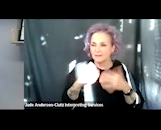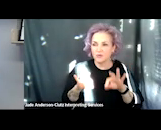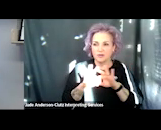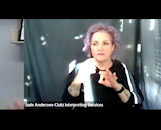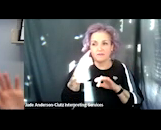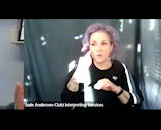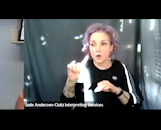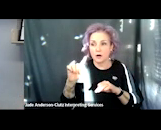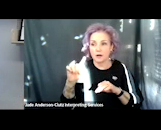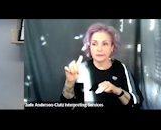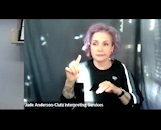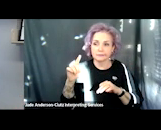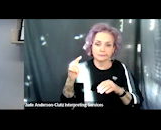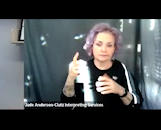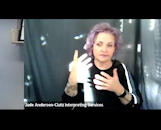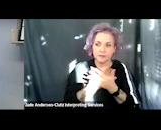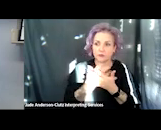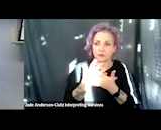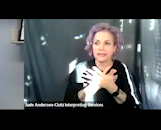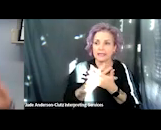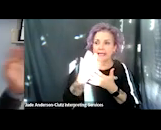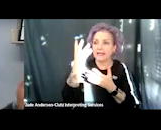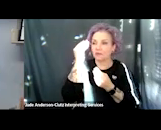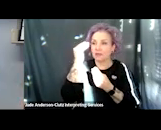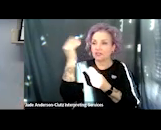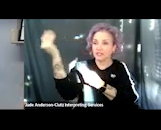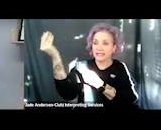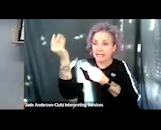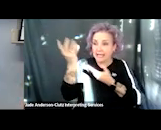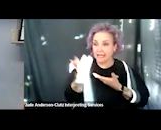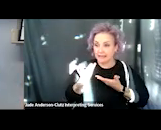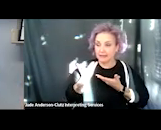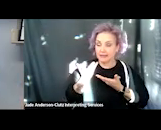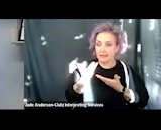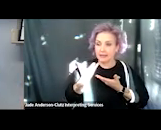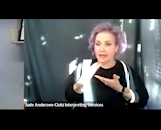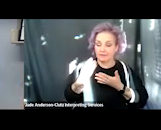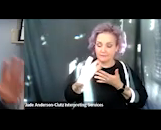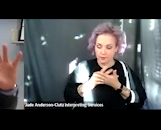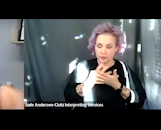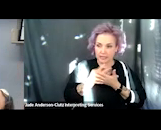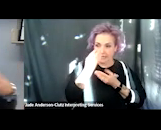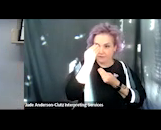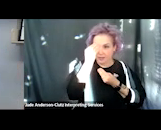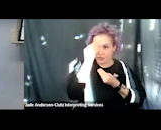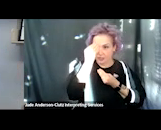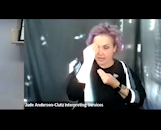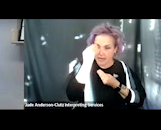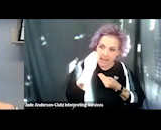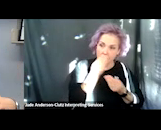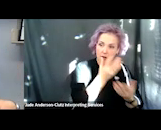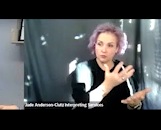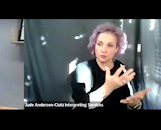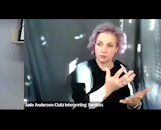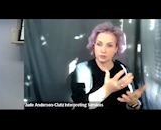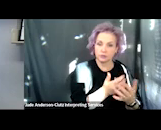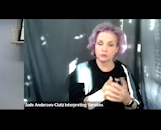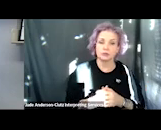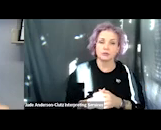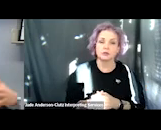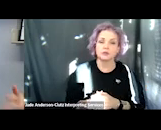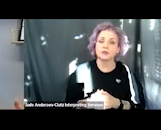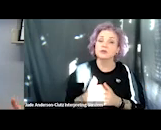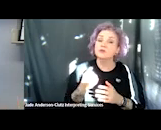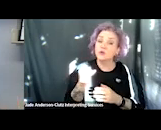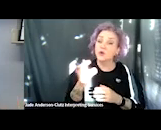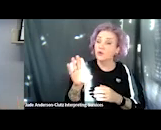lot with, and just before I kind of, to illustrate this a little bit better, so in a typical individual that looks at this